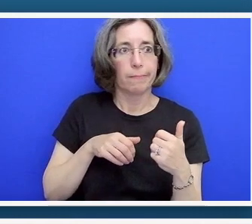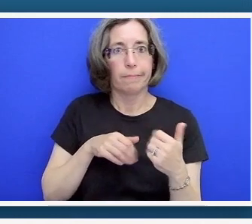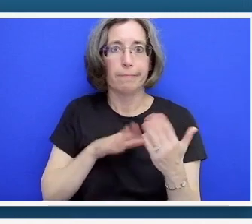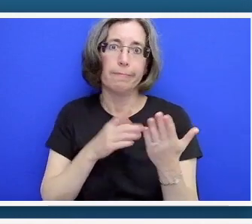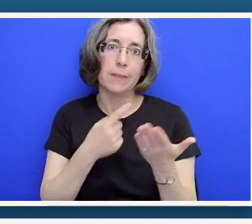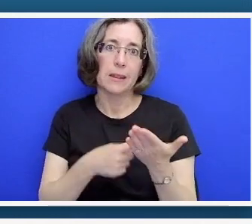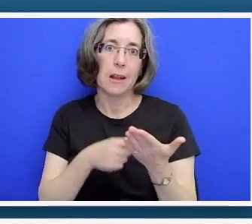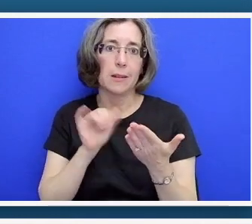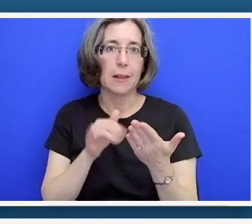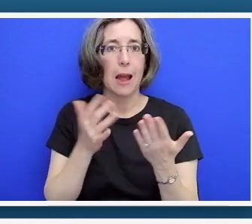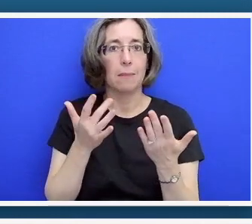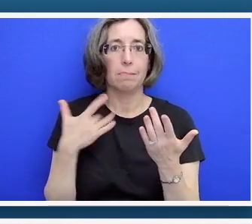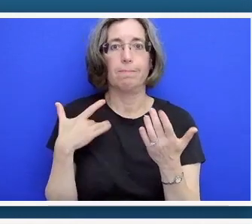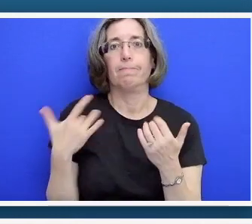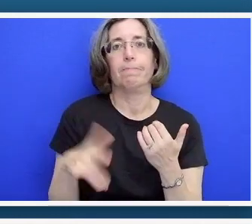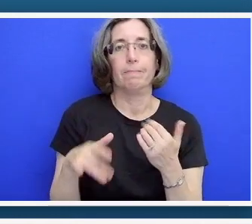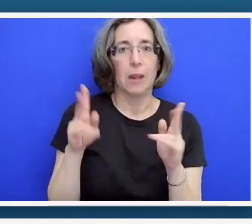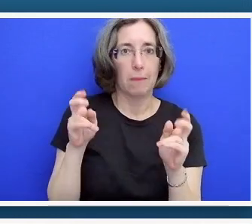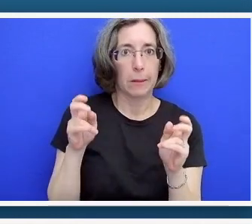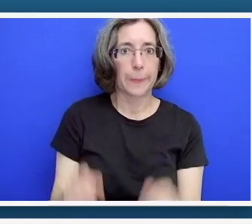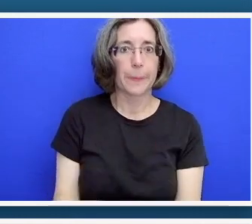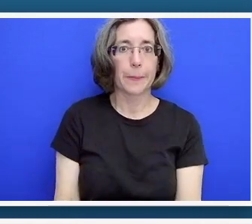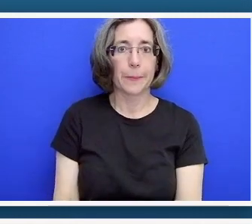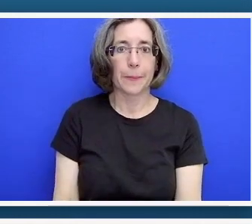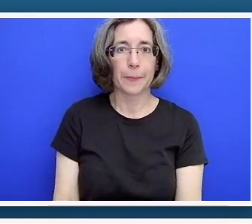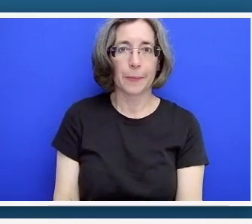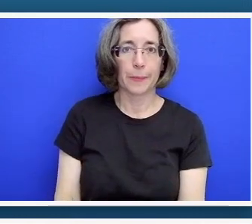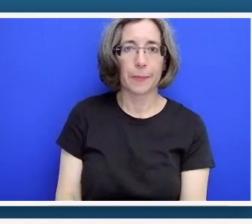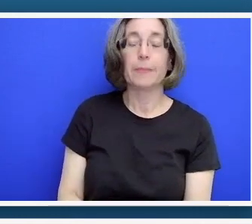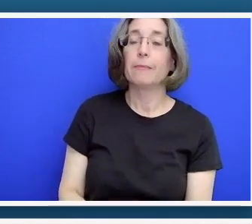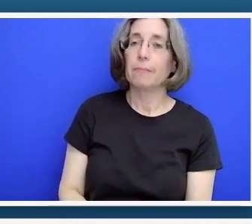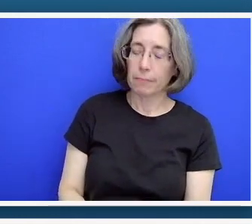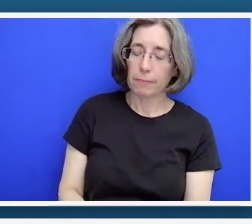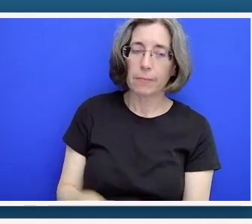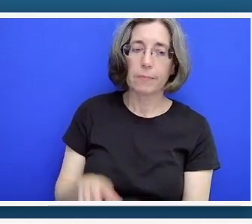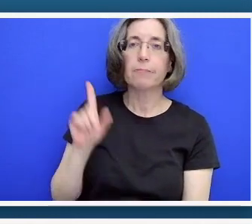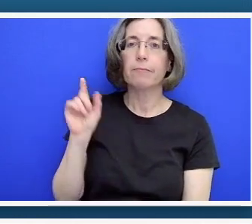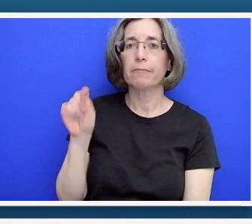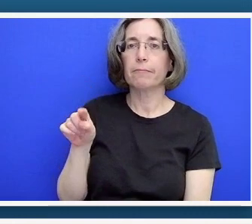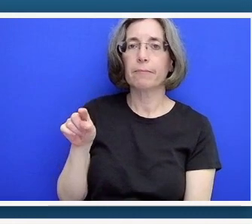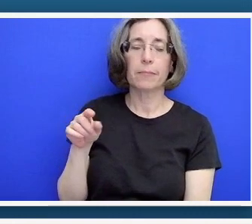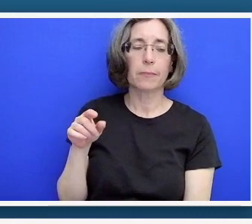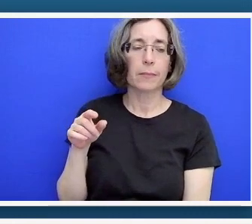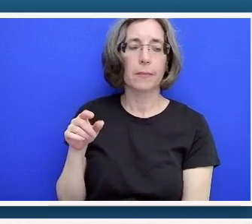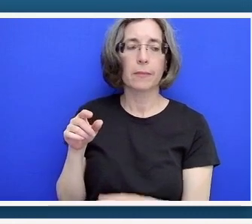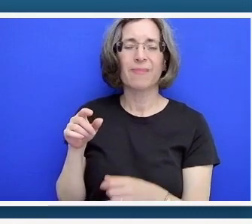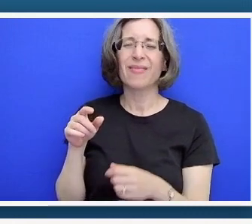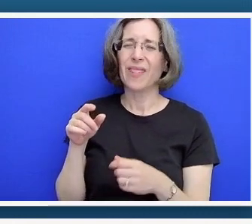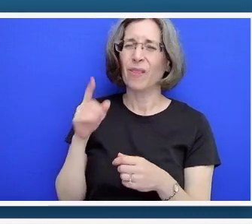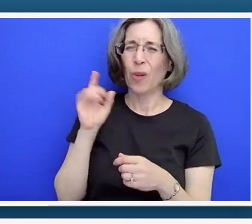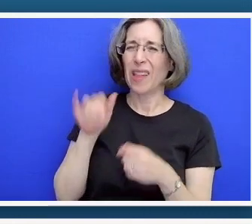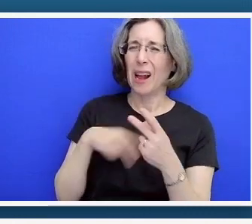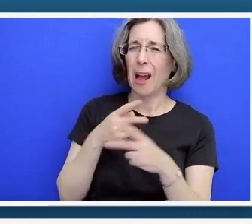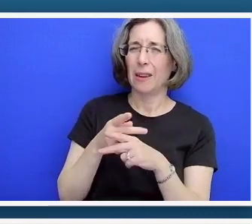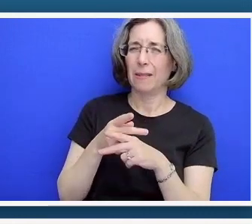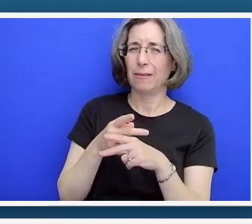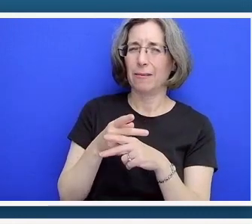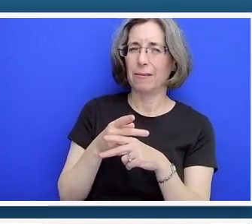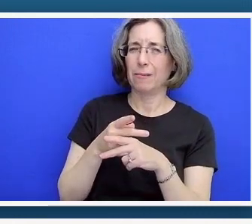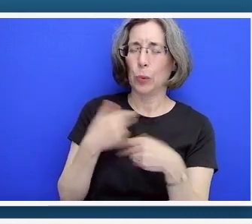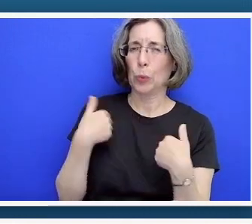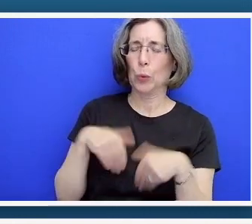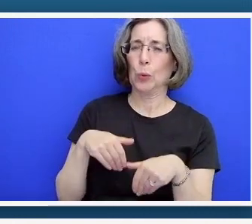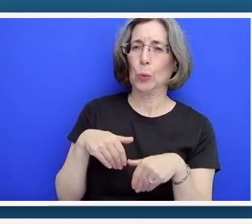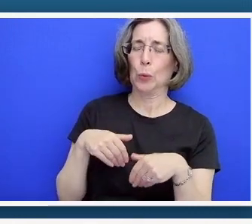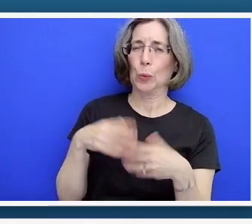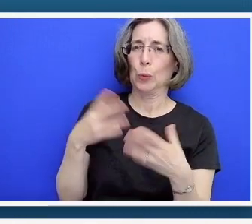subject. So in approaching these types of difficult topics and starting